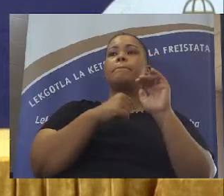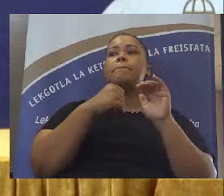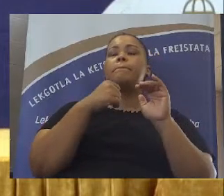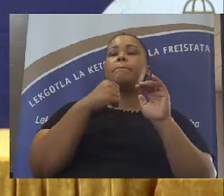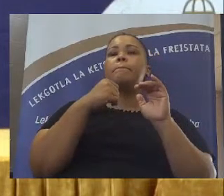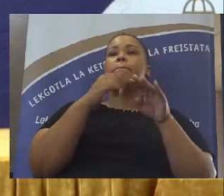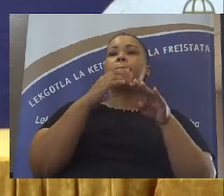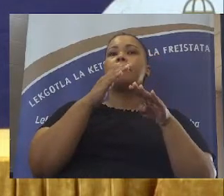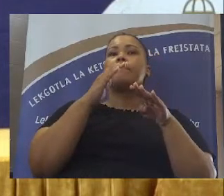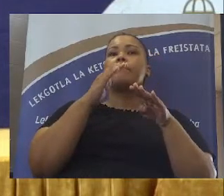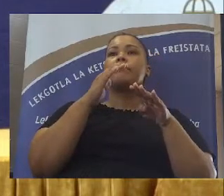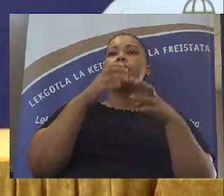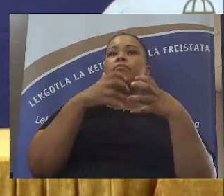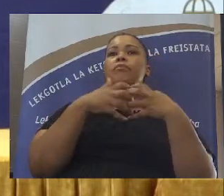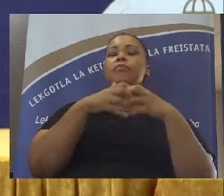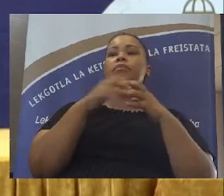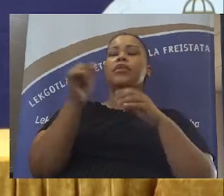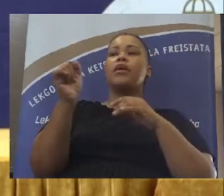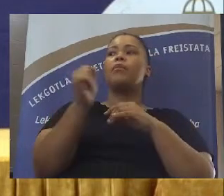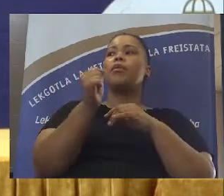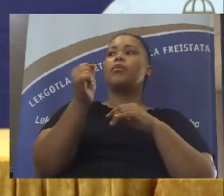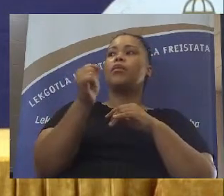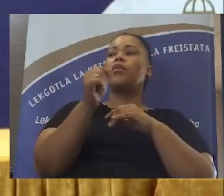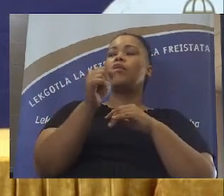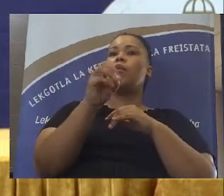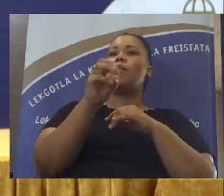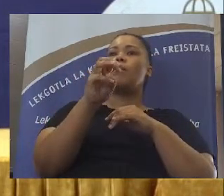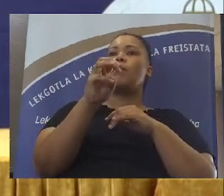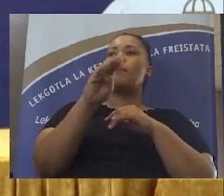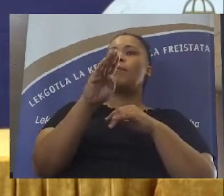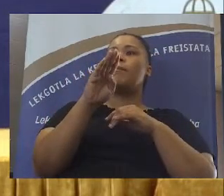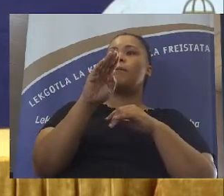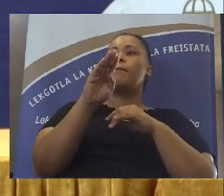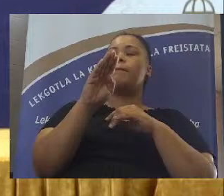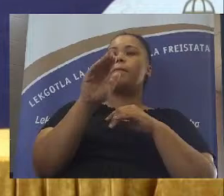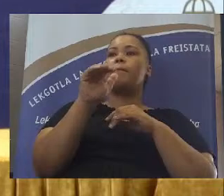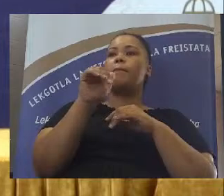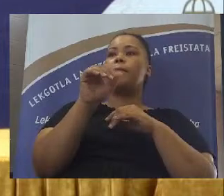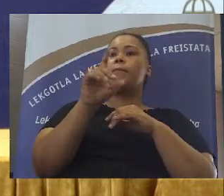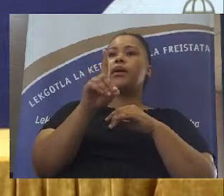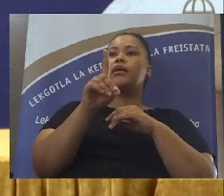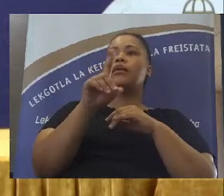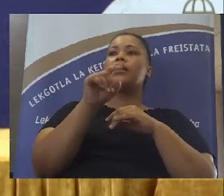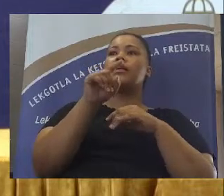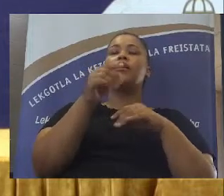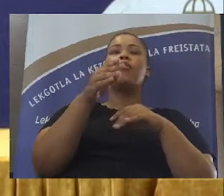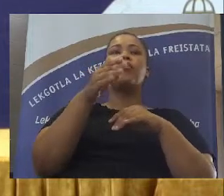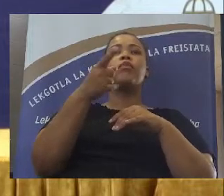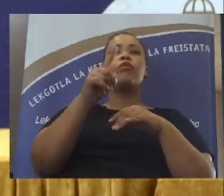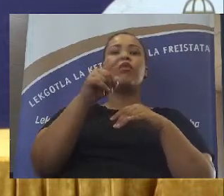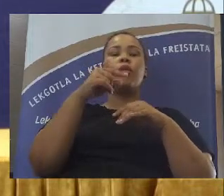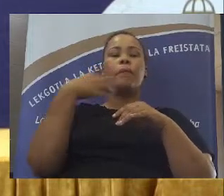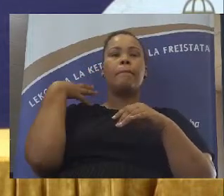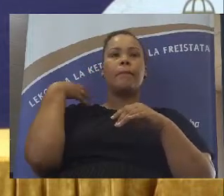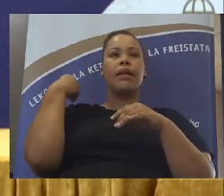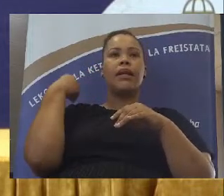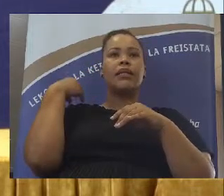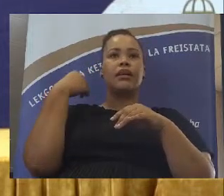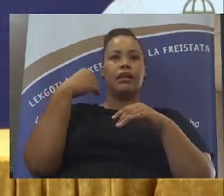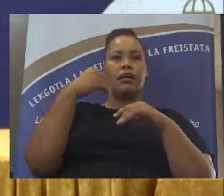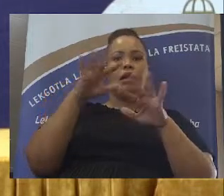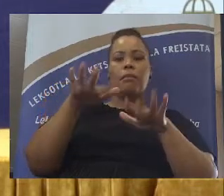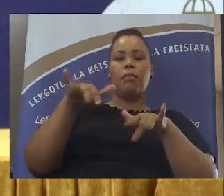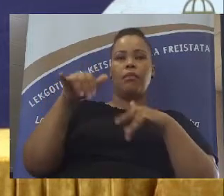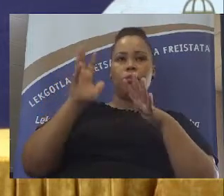criteria for the appointment of the Ombud, who will be accountable to the Minister and to Parliament. So it will not only be accountable